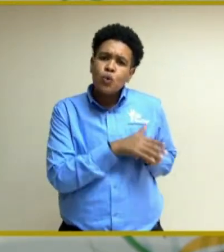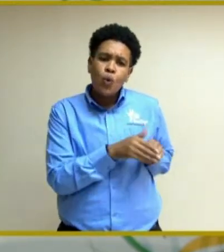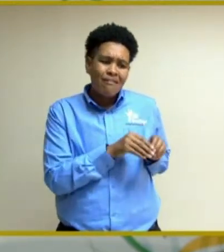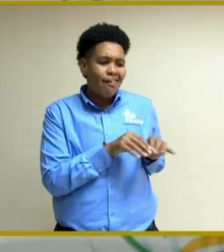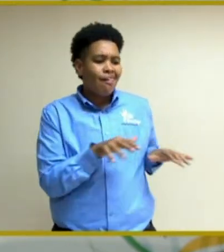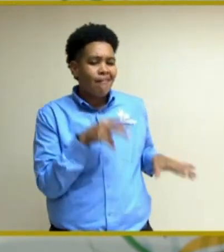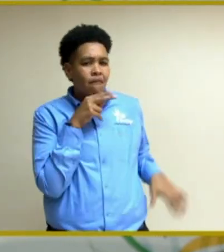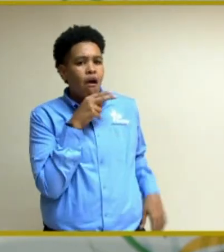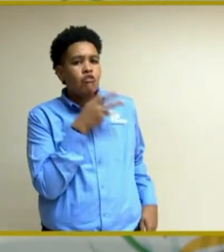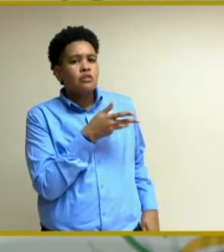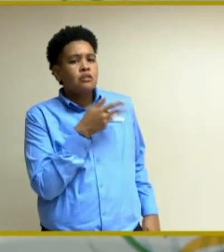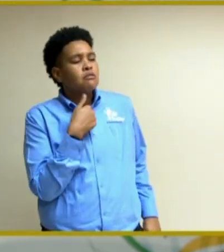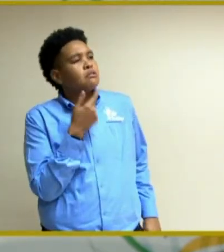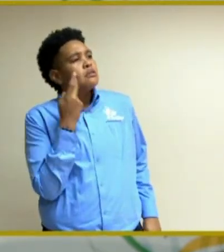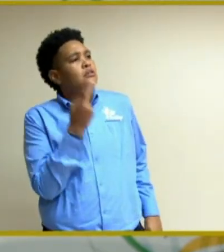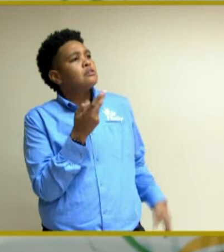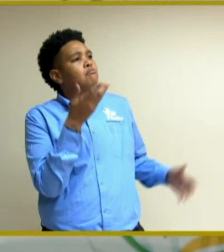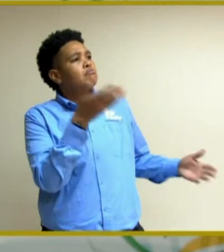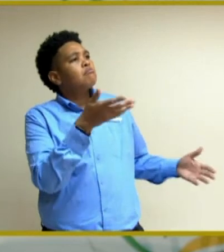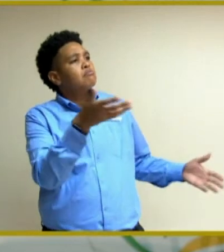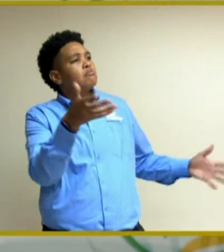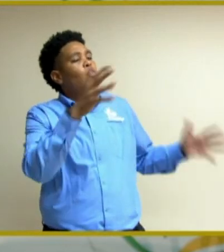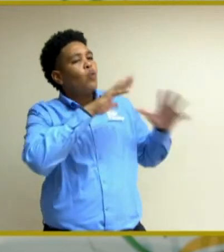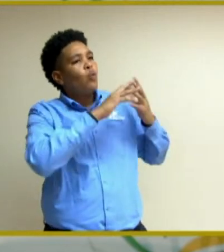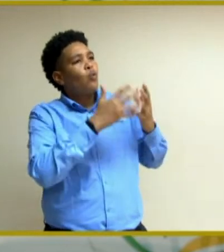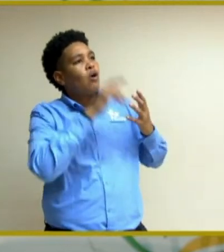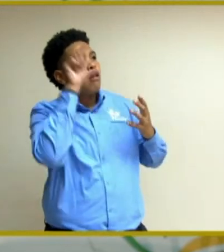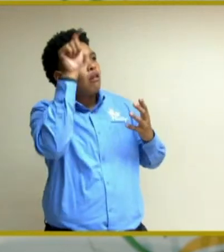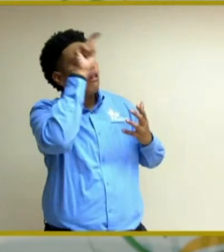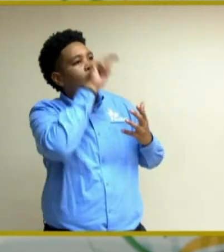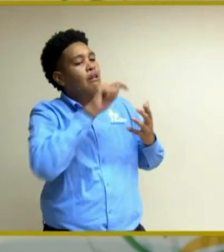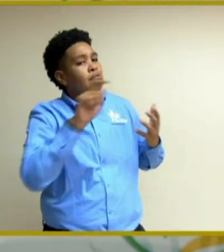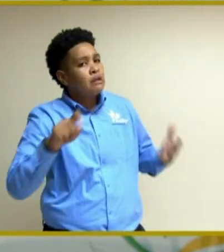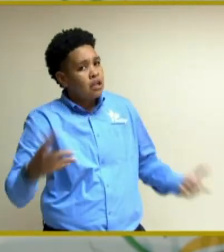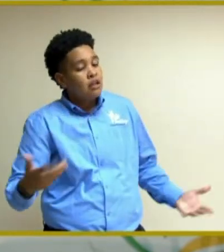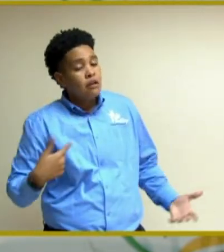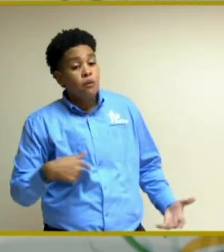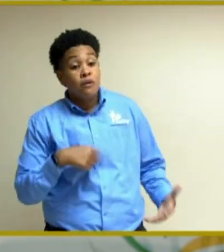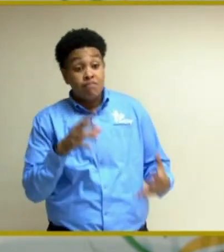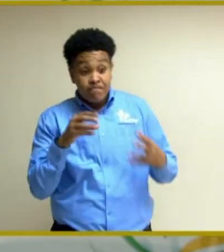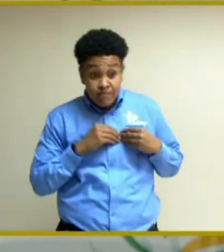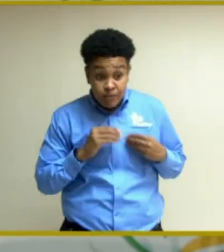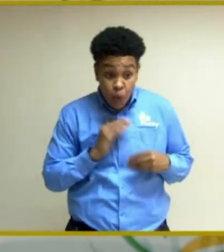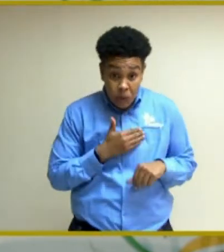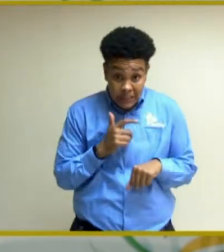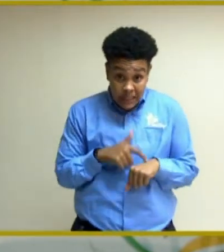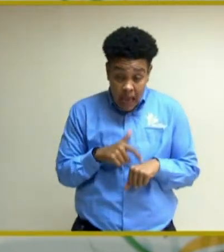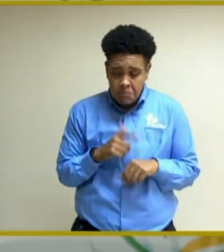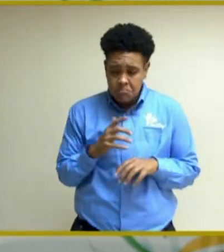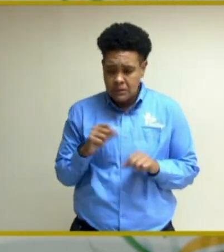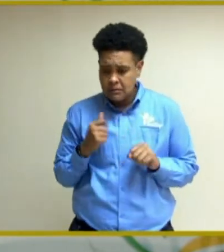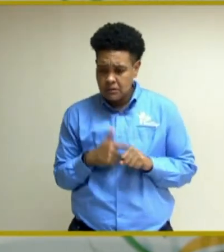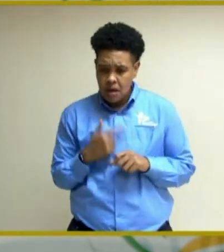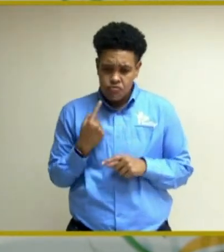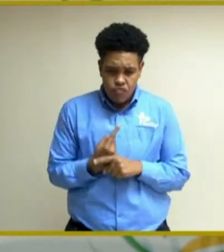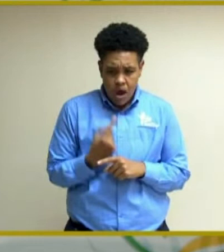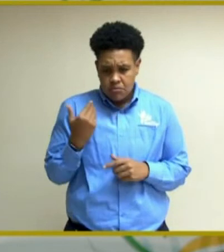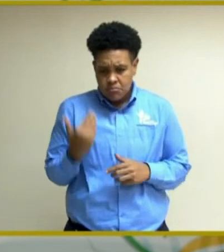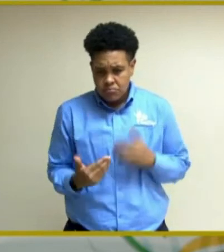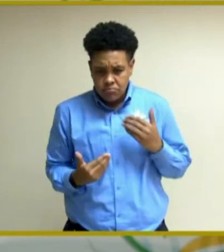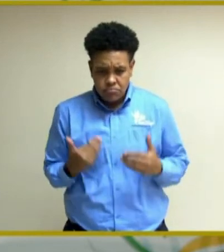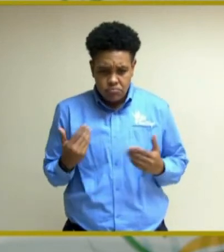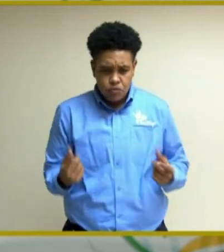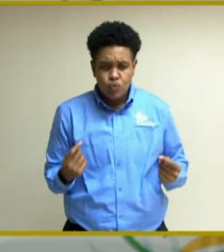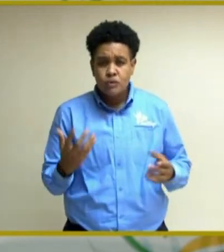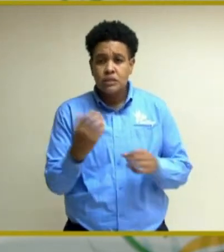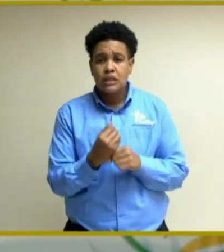COVID virus. We're seeing it playing out in other parts of the world. We have taken our time to do it right, to get vaccines